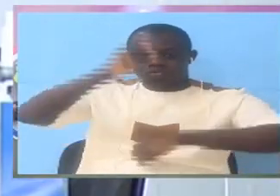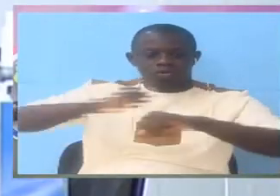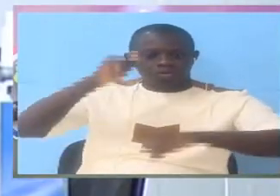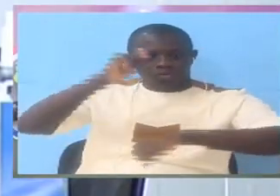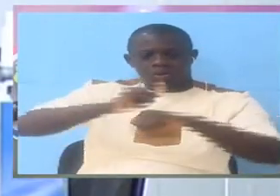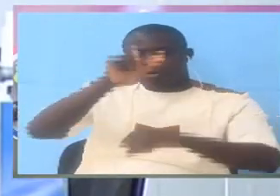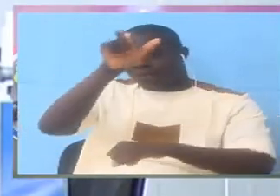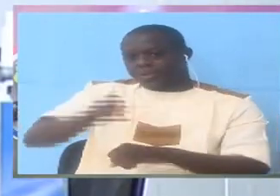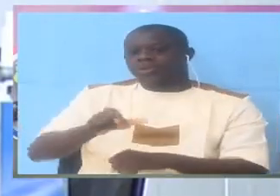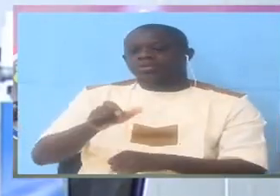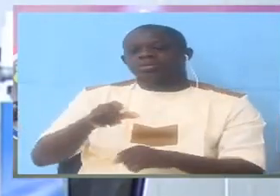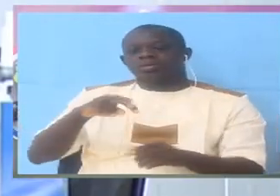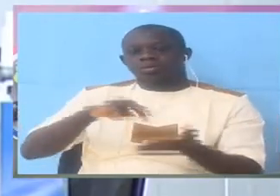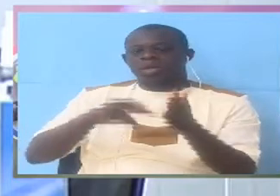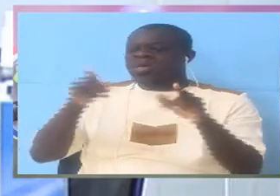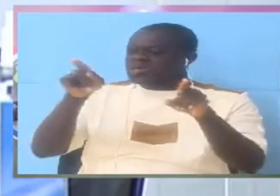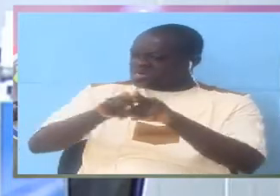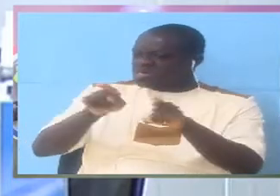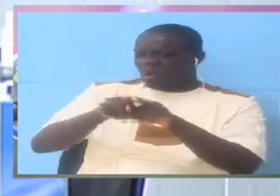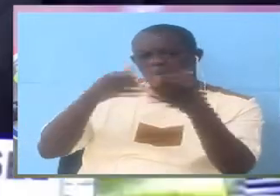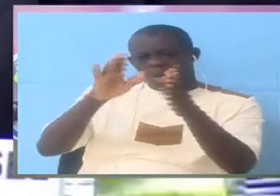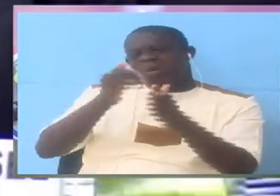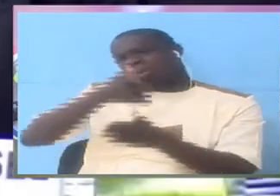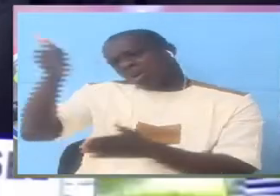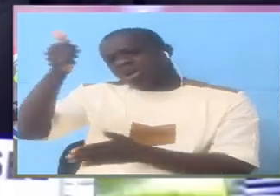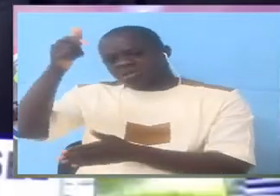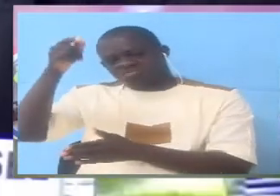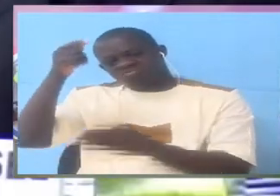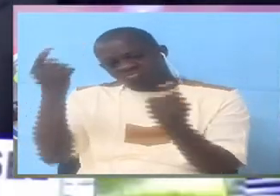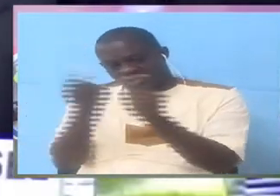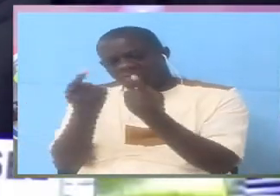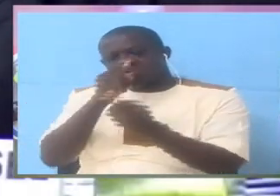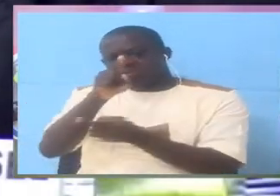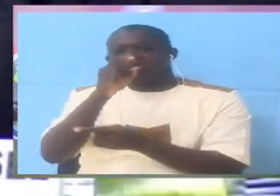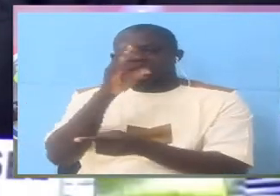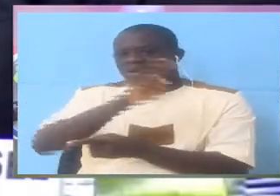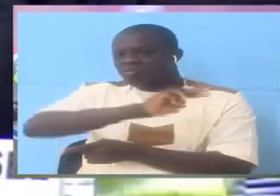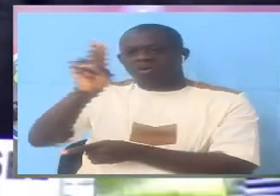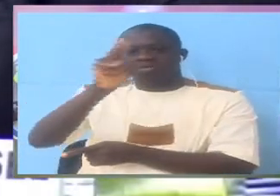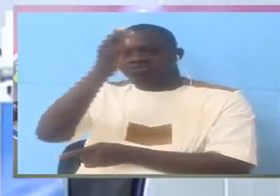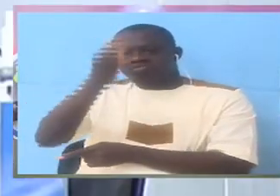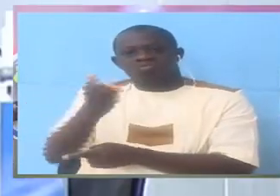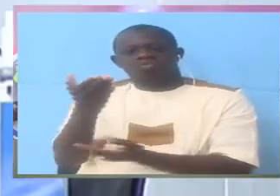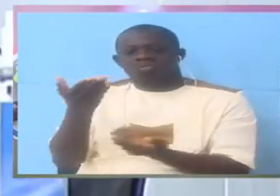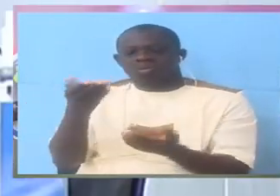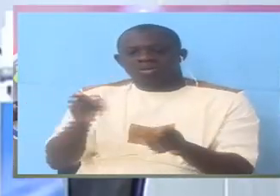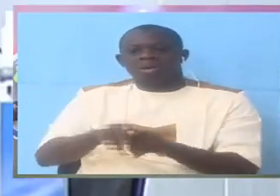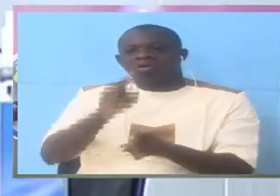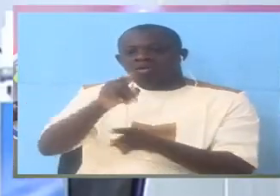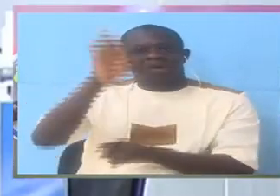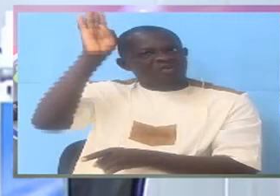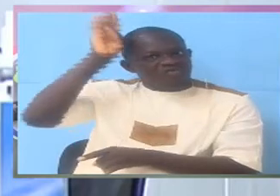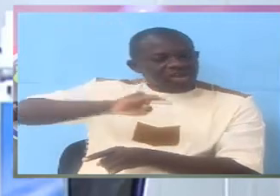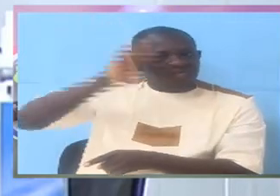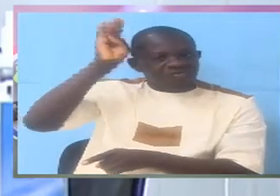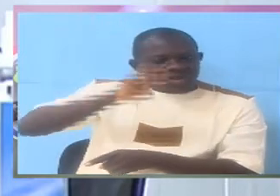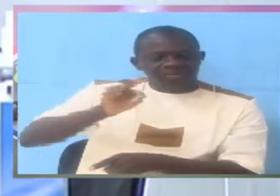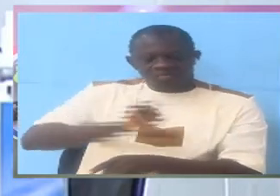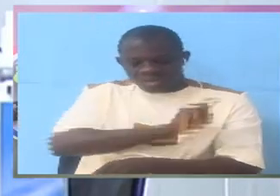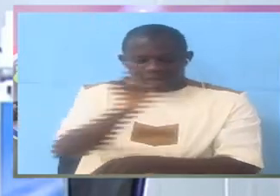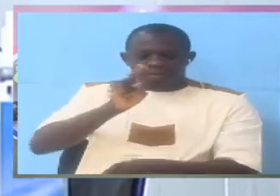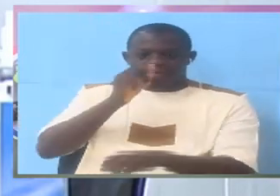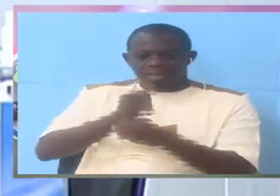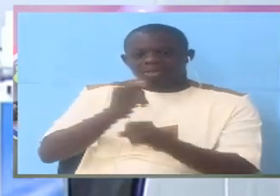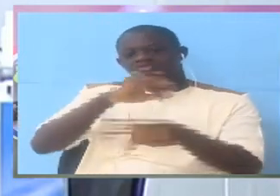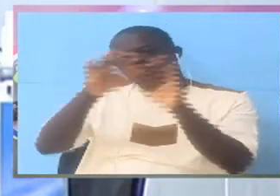to be true? Well, just like the other allegations you say are not true. Sir, those two are allegations. You are forgiving them for making allegations